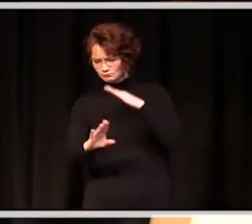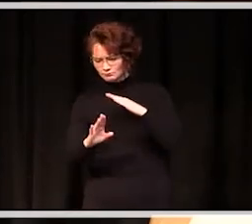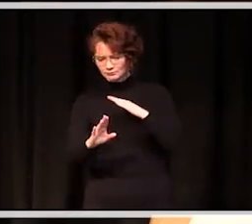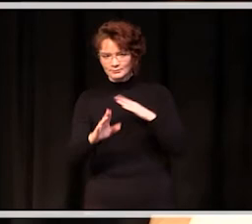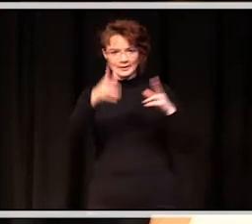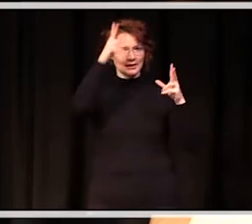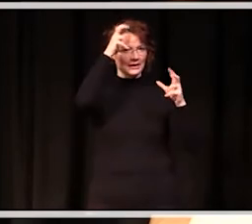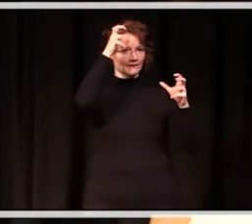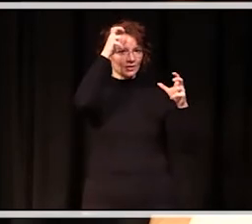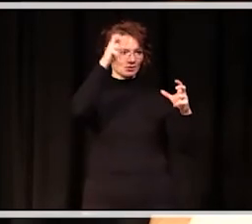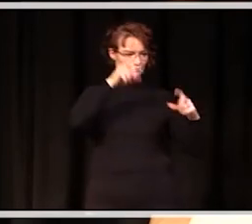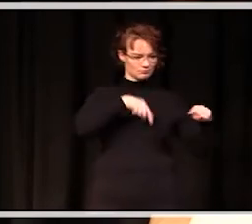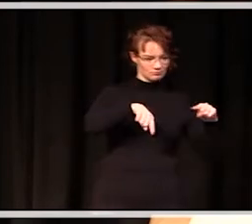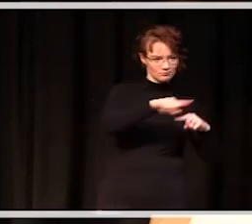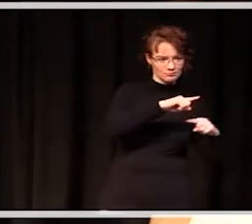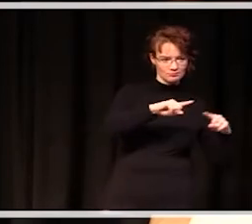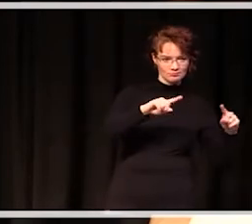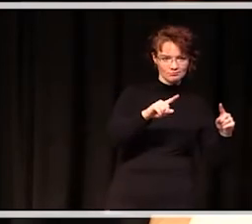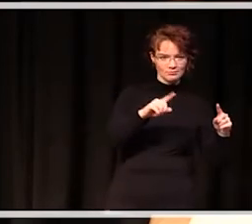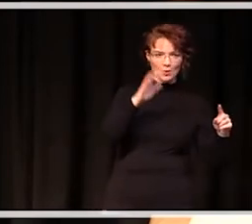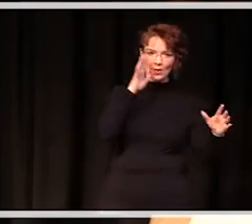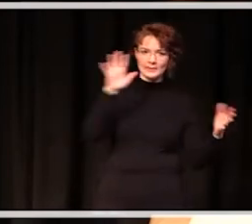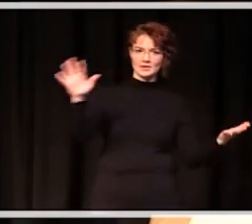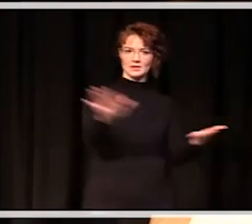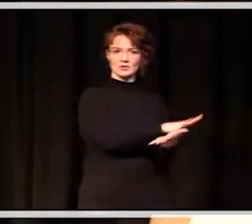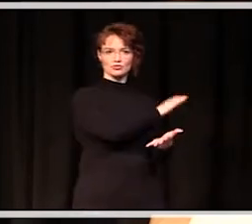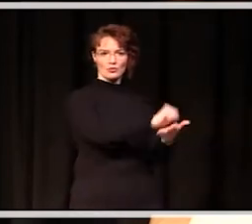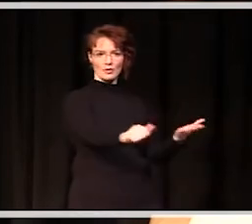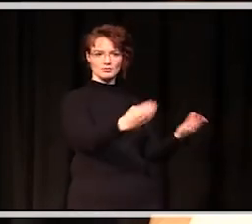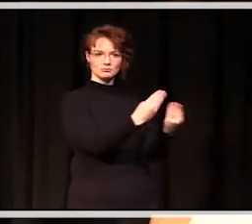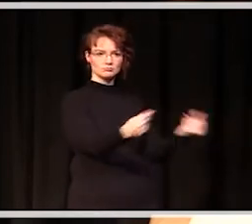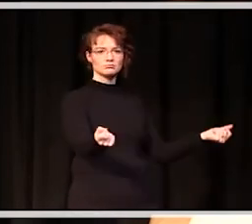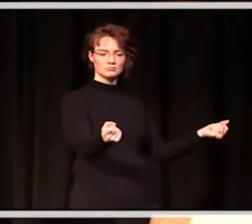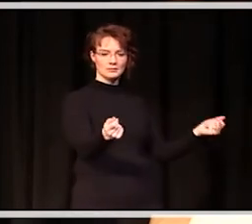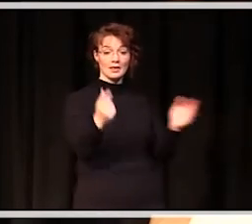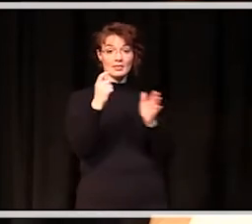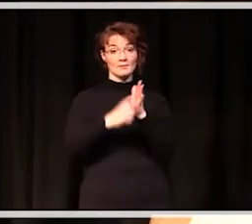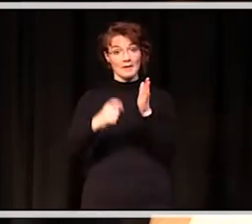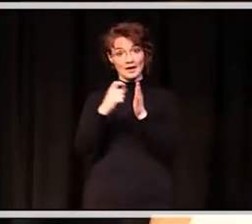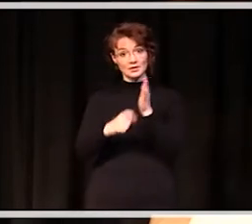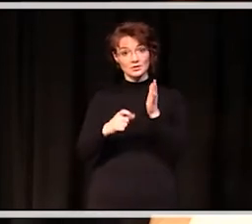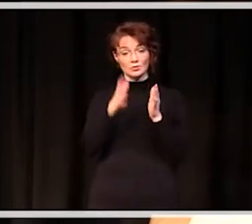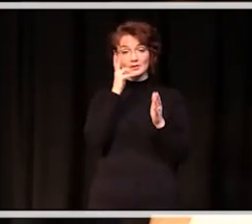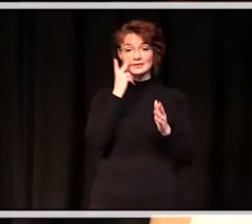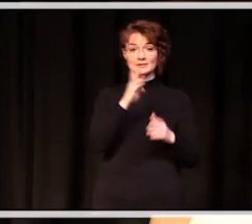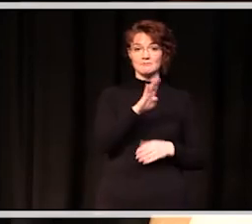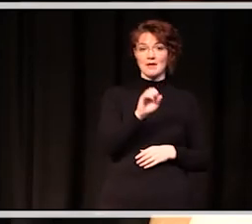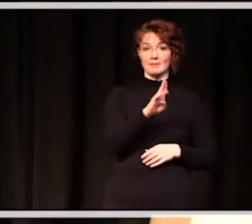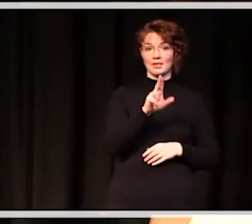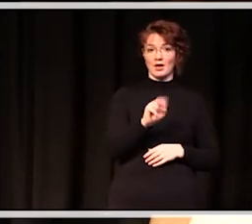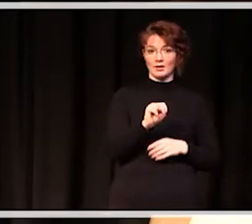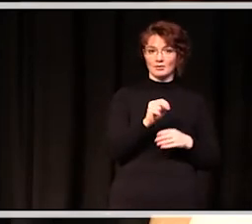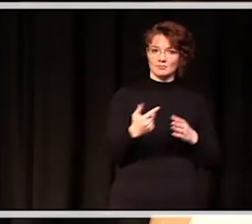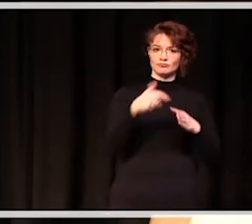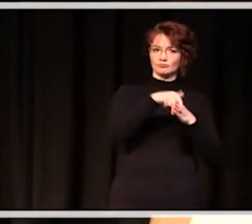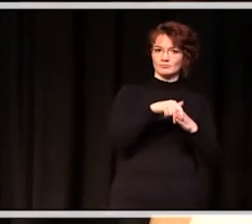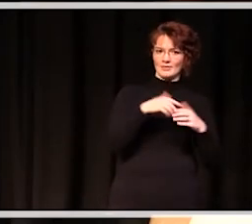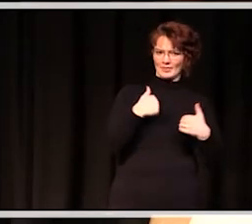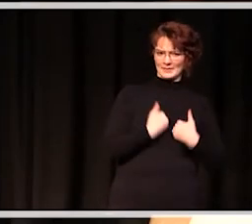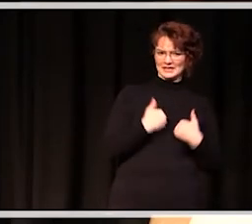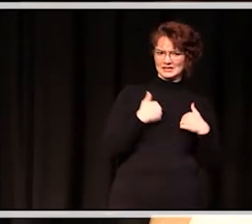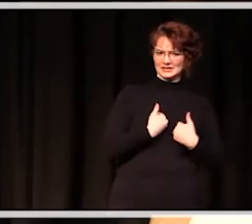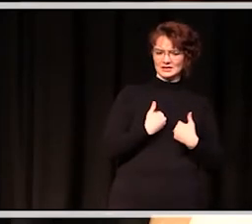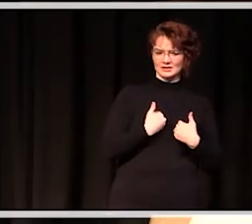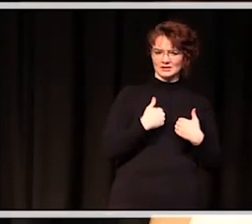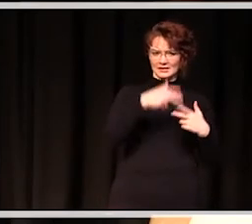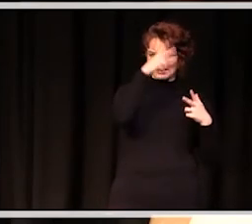is destroyed. And in the passage that we read, actually, you've got this spirit of Babylon riding on a beast, and